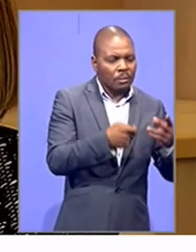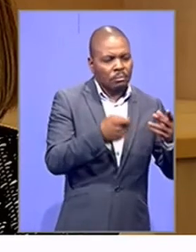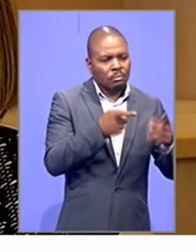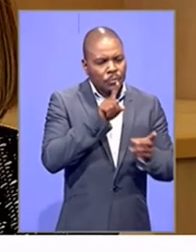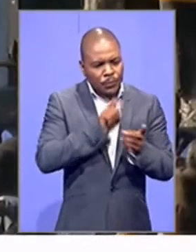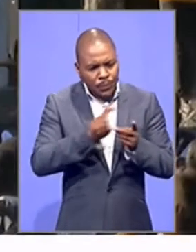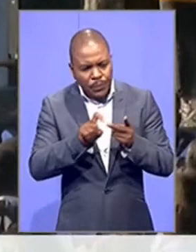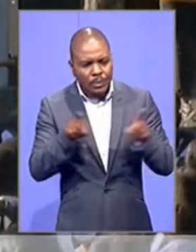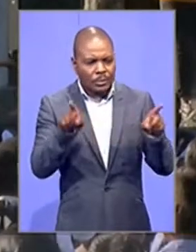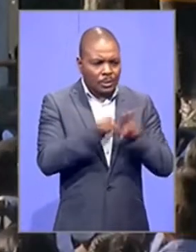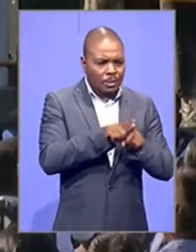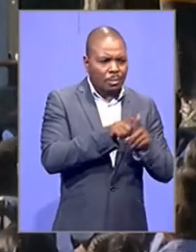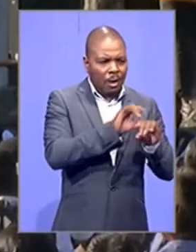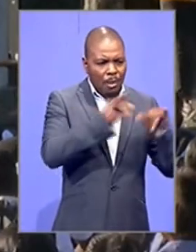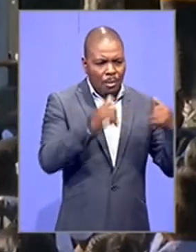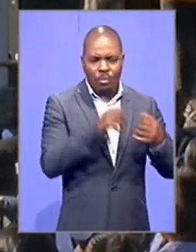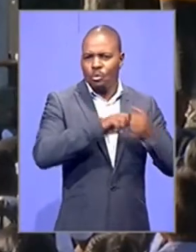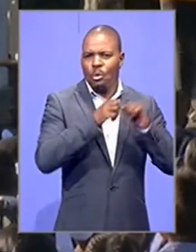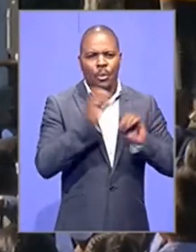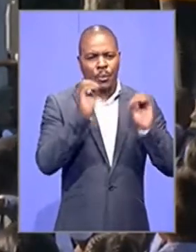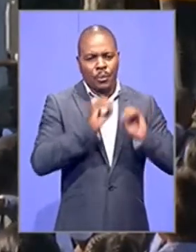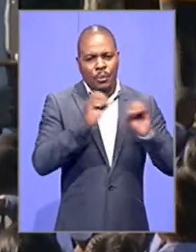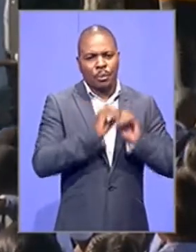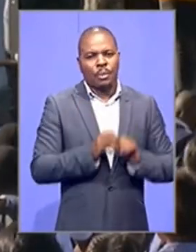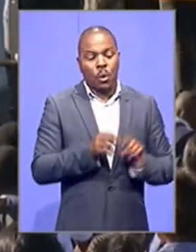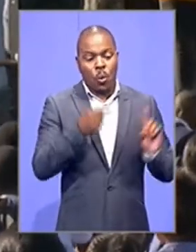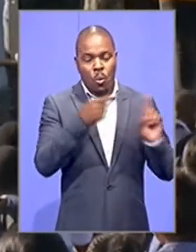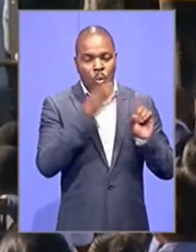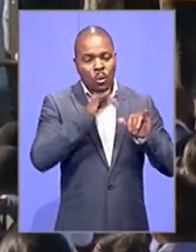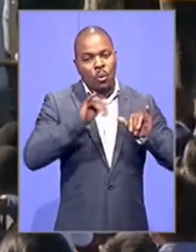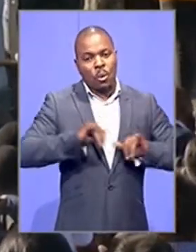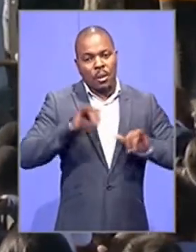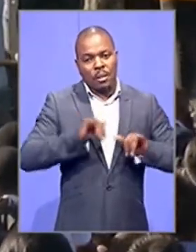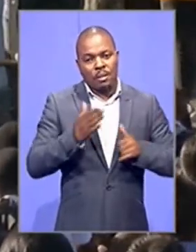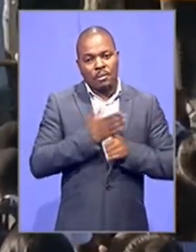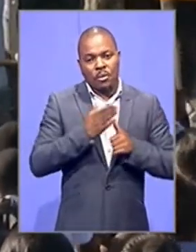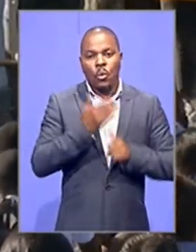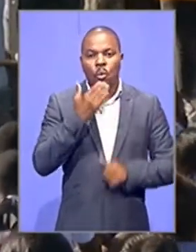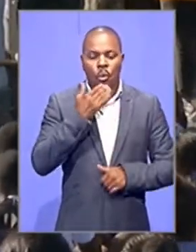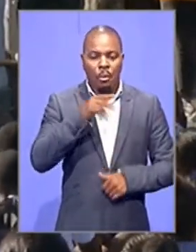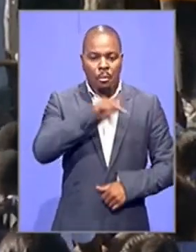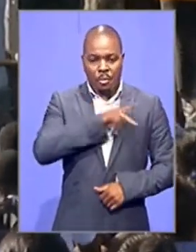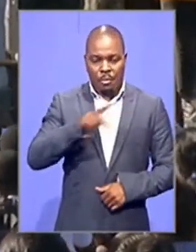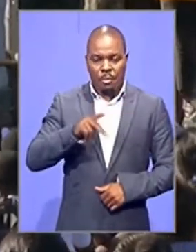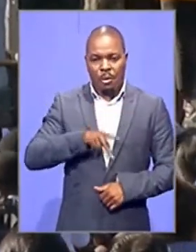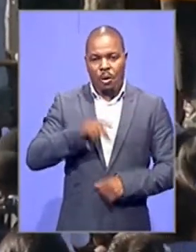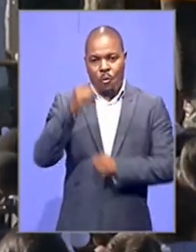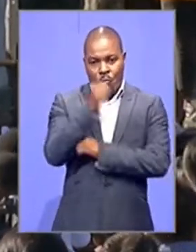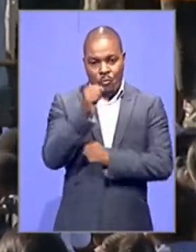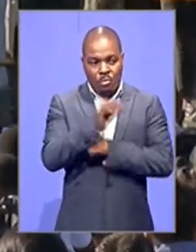same company. Schafer ore lefapha la hae le tla emela kgothaletso e tswang kantorong ya tonakgolo haeba e tla ba teng.